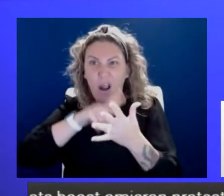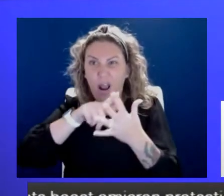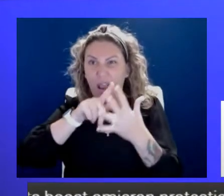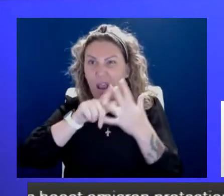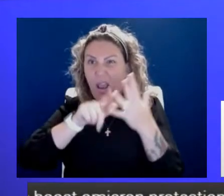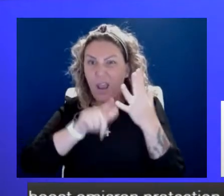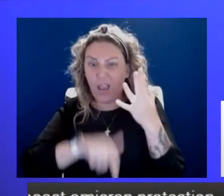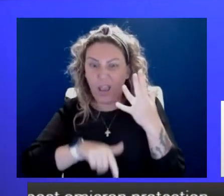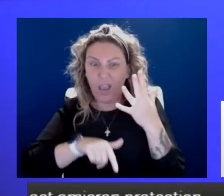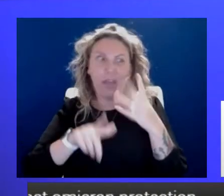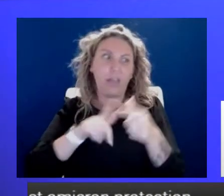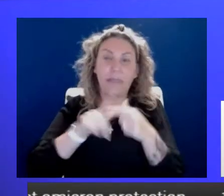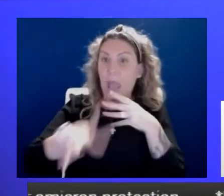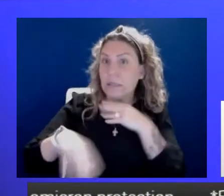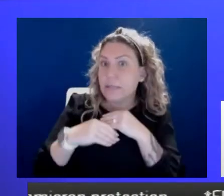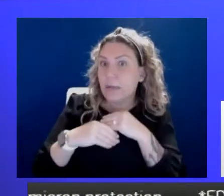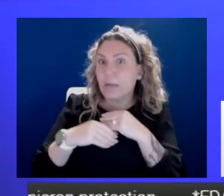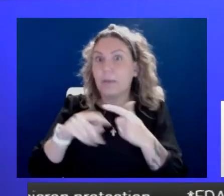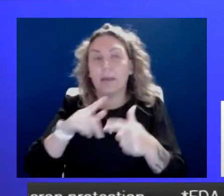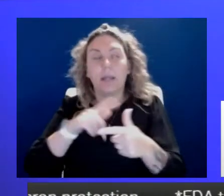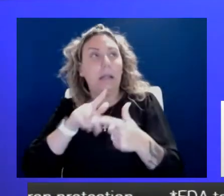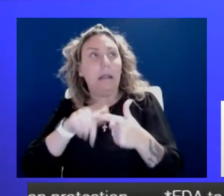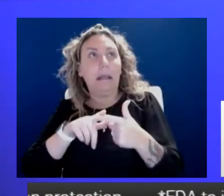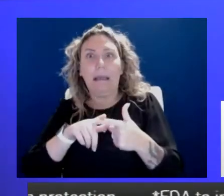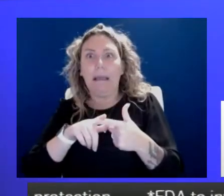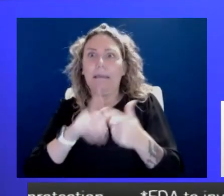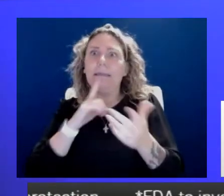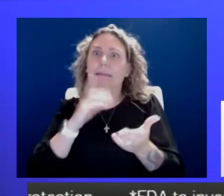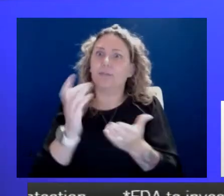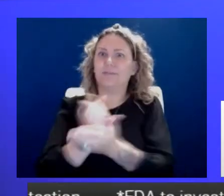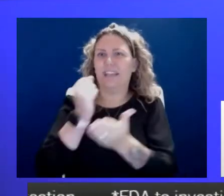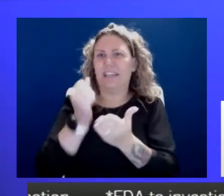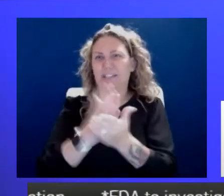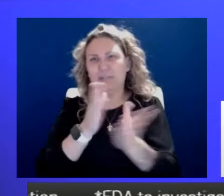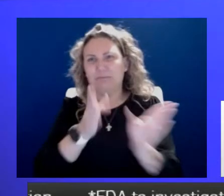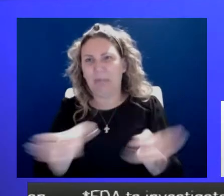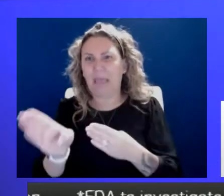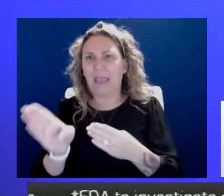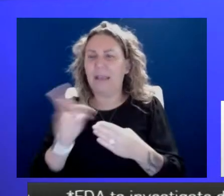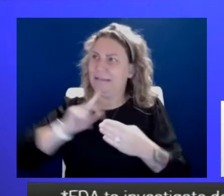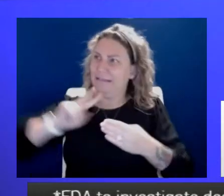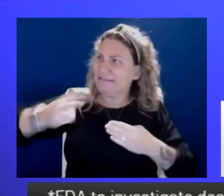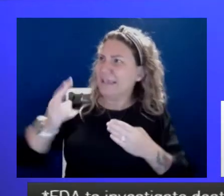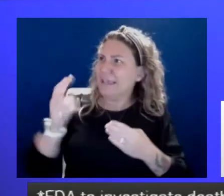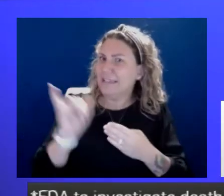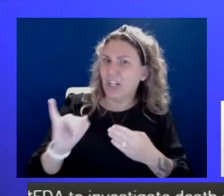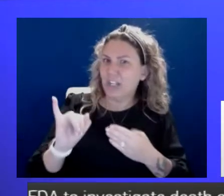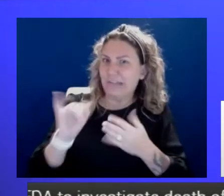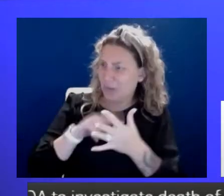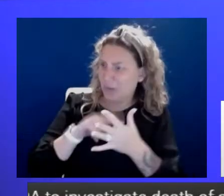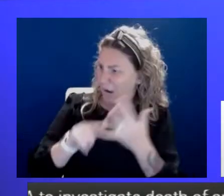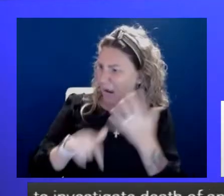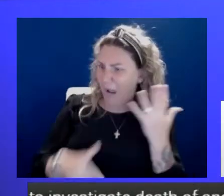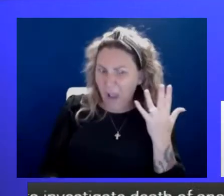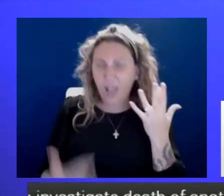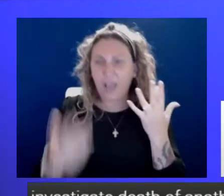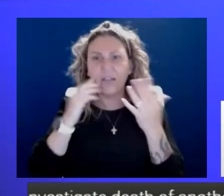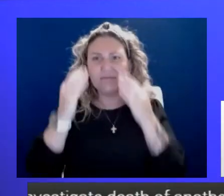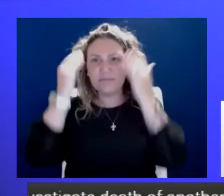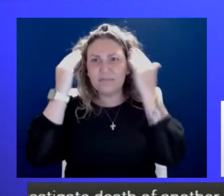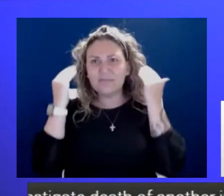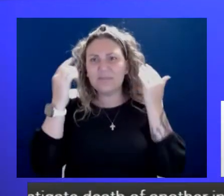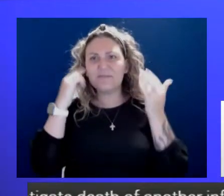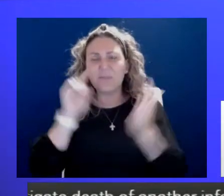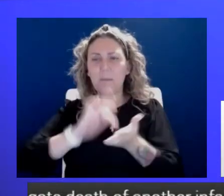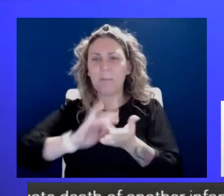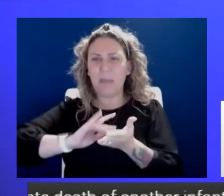supplemental plans, advantage plans. Some folks have Medicare and a secondary insurance to kind of fill that gap of medical expenses,